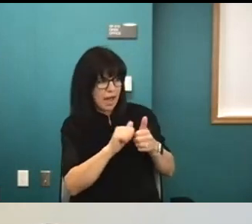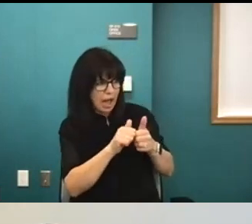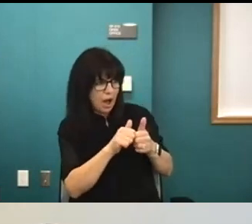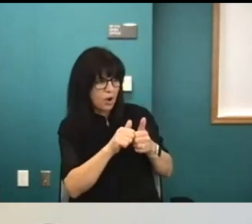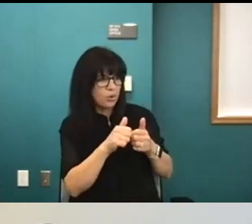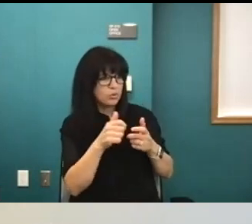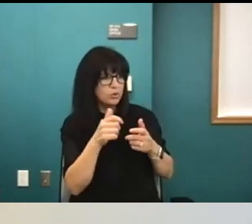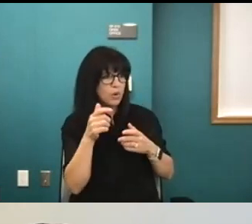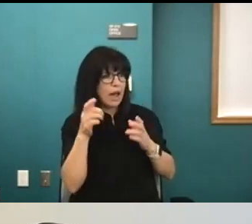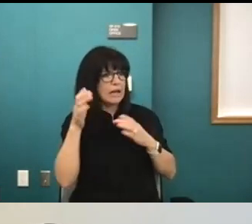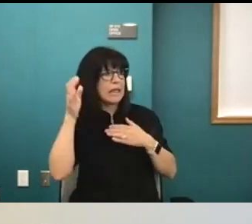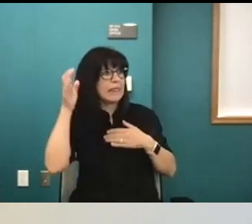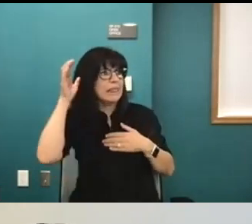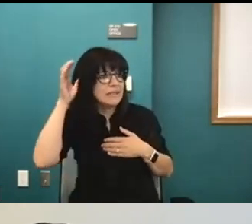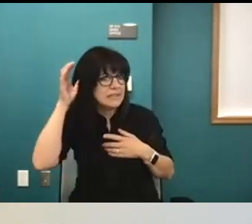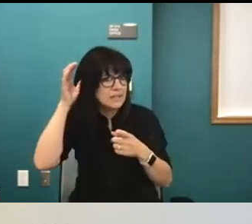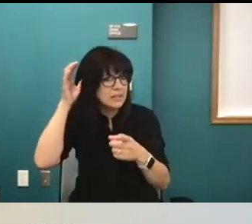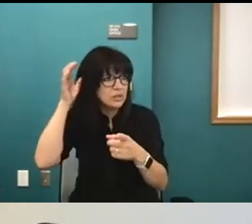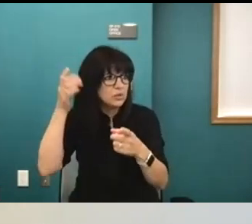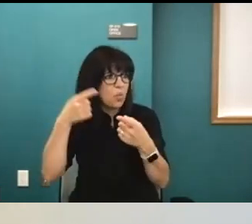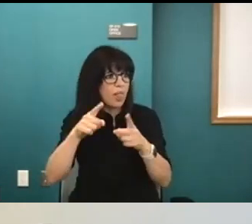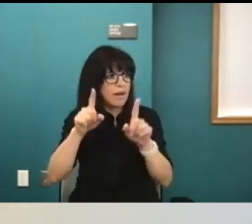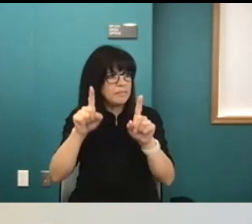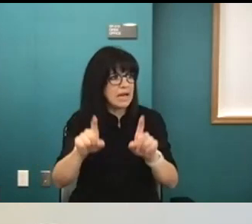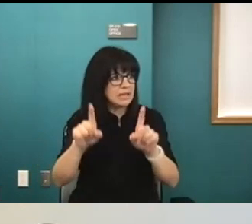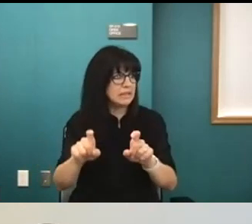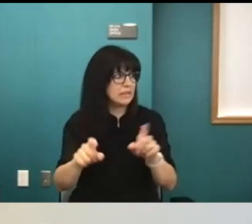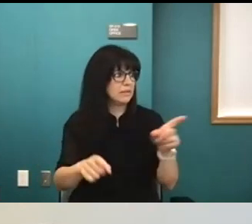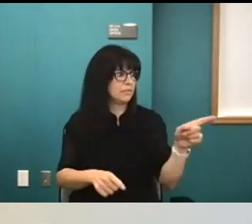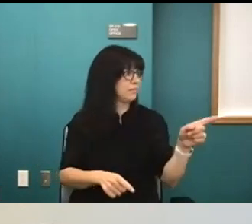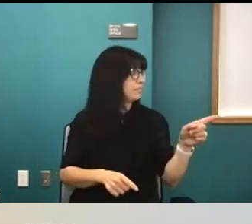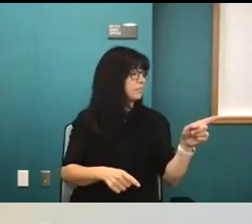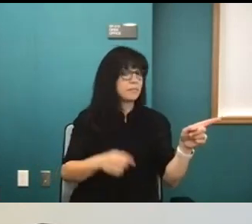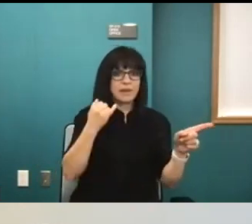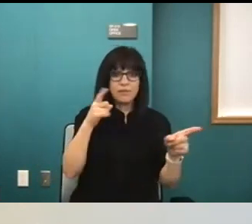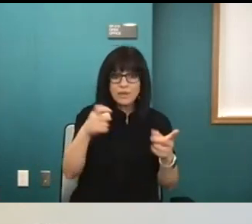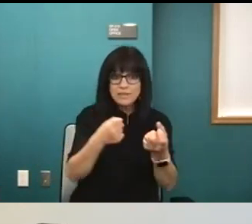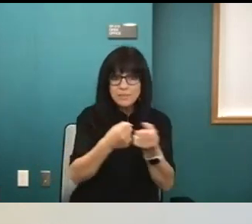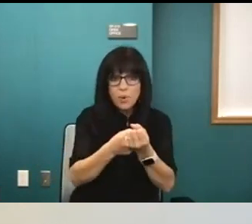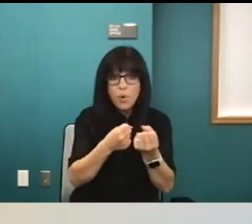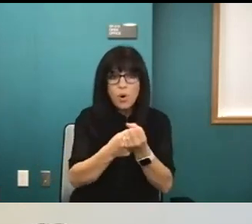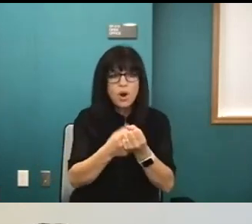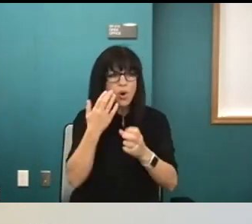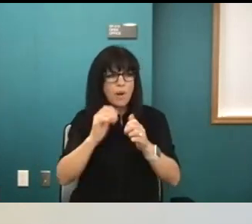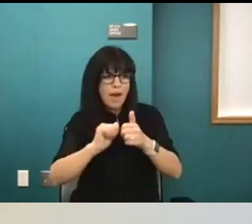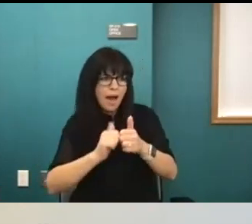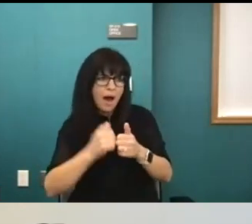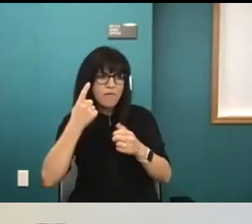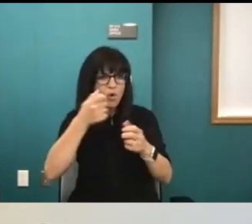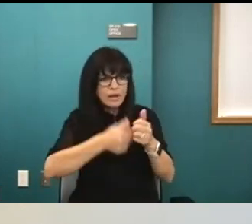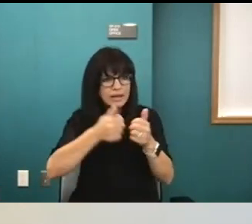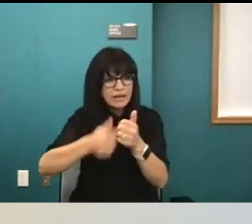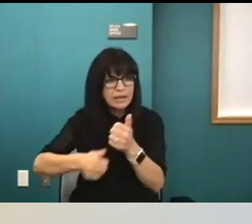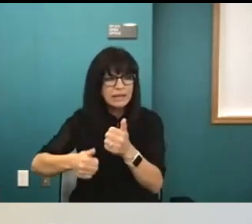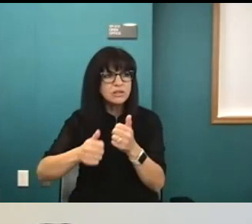to that? So thank Yeah, you. and if you need support there as far as like knowing how to do the more advanced mic